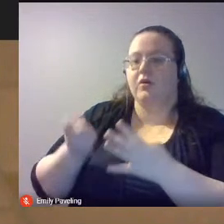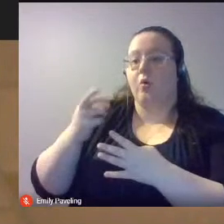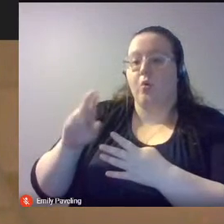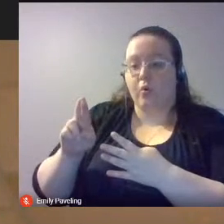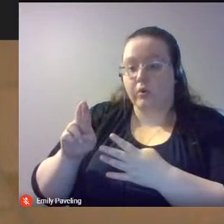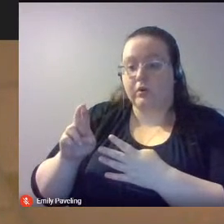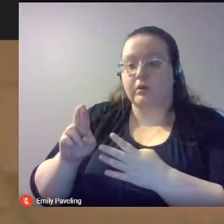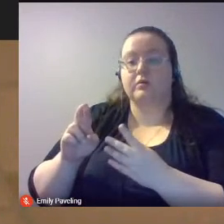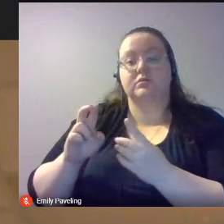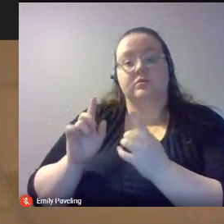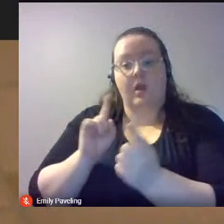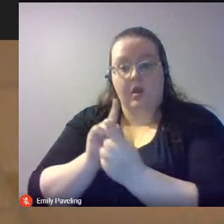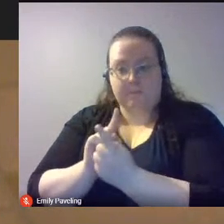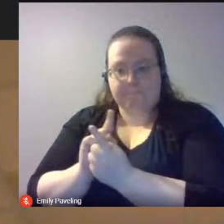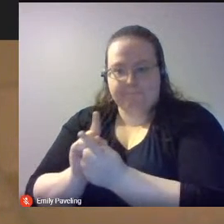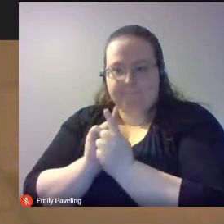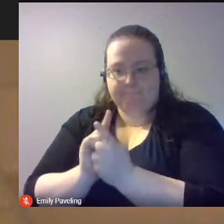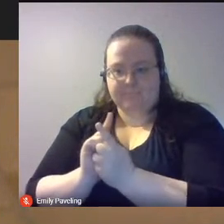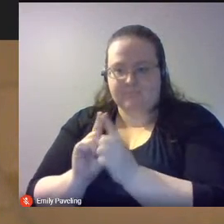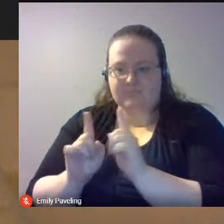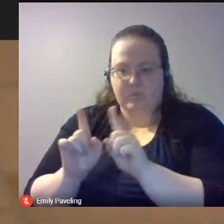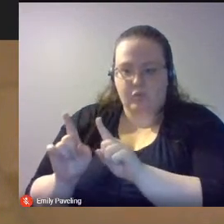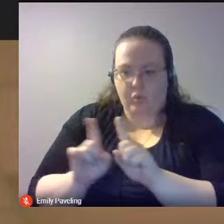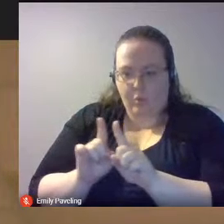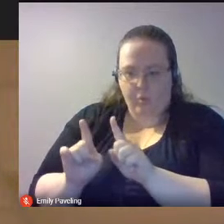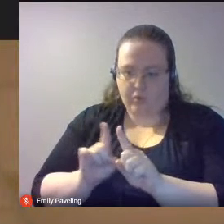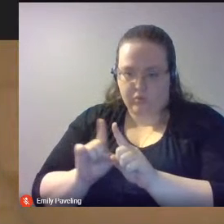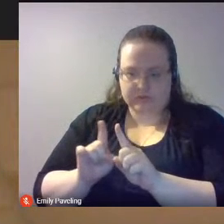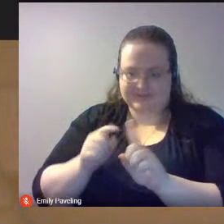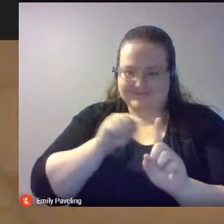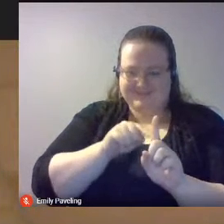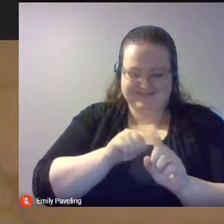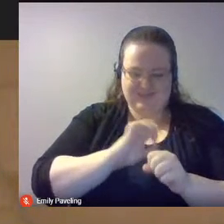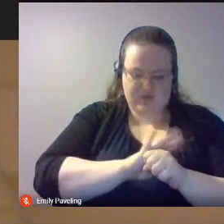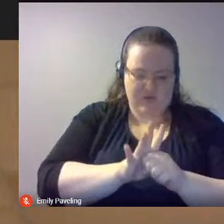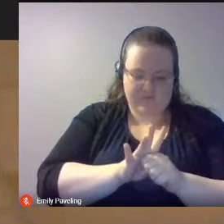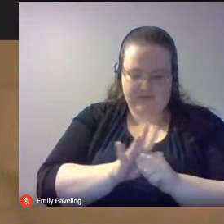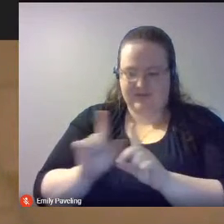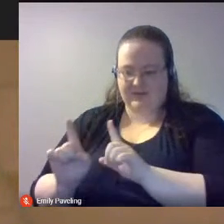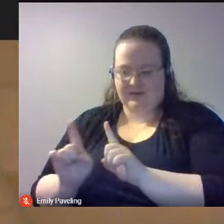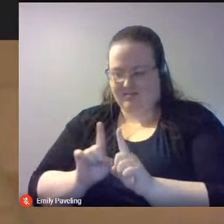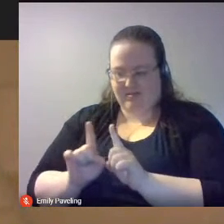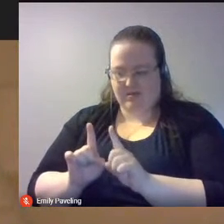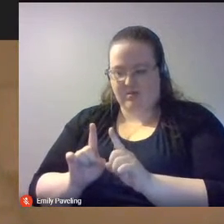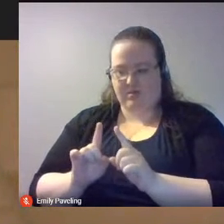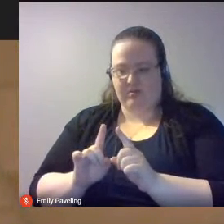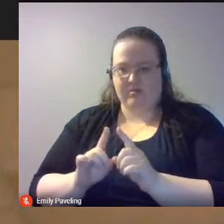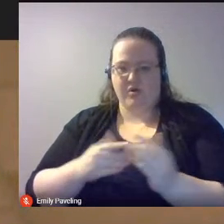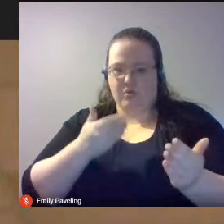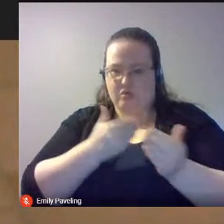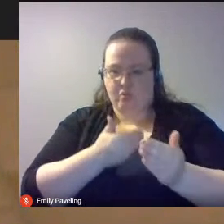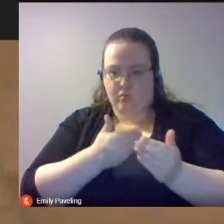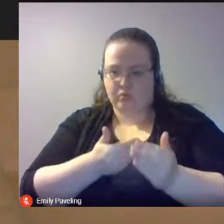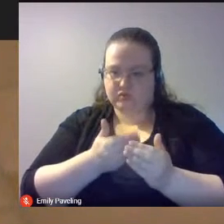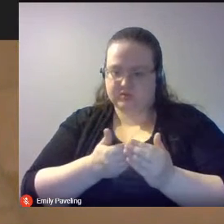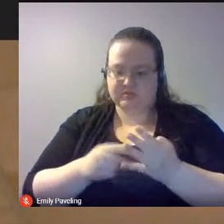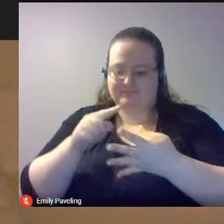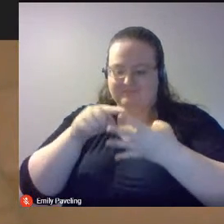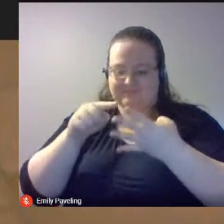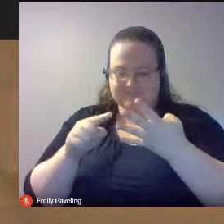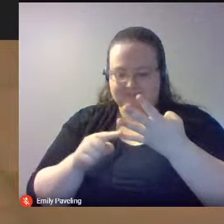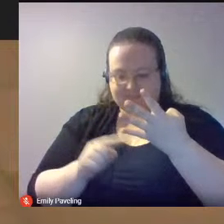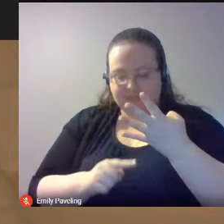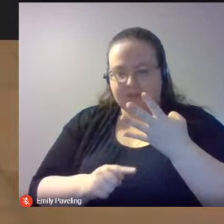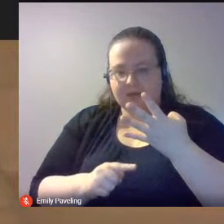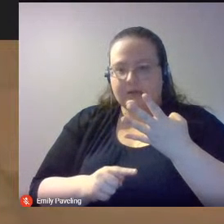contact of an individual who is a confirmed case of COVID-19 or someone who has symptoms of COVID-19.